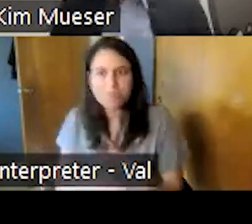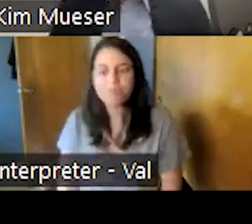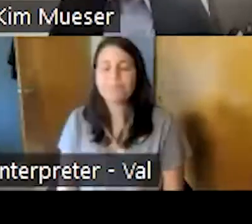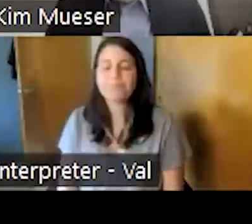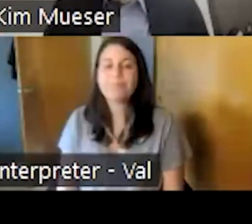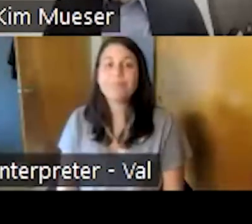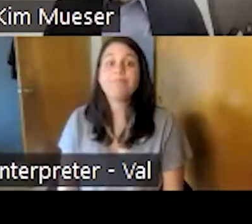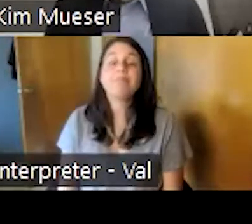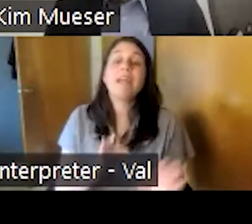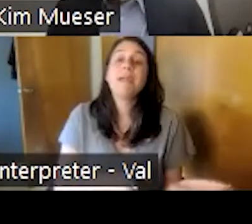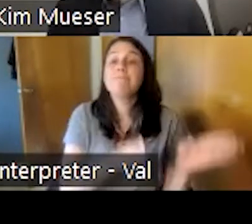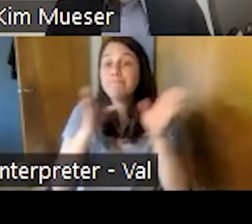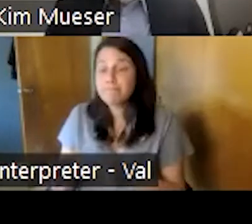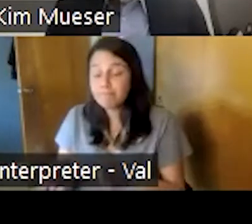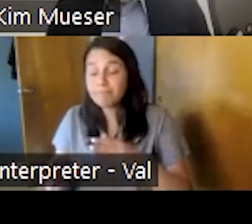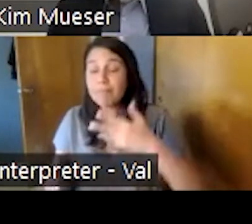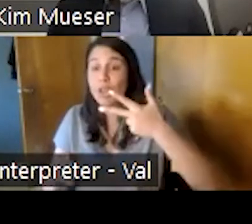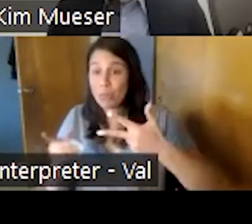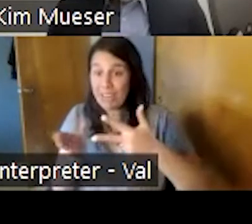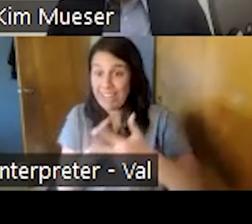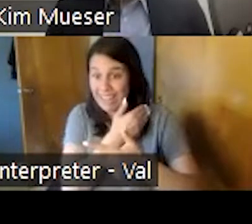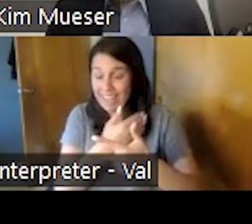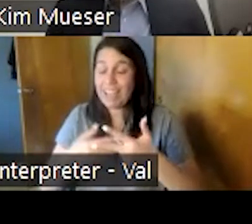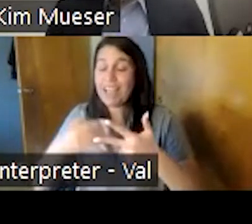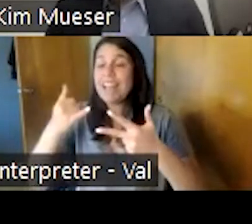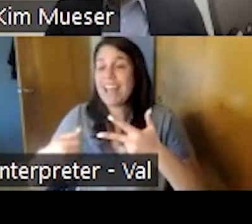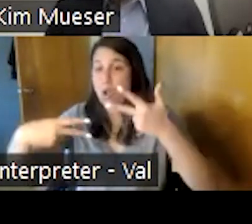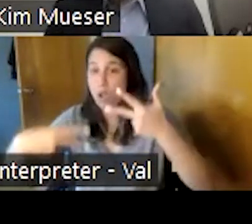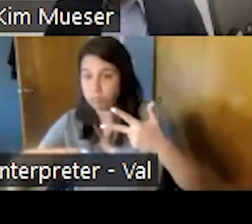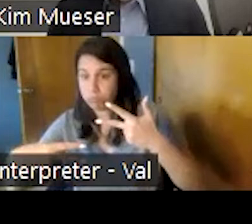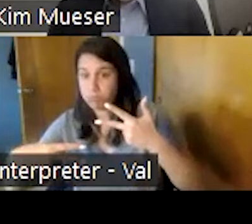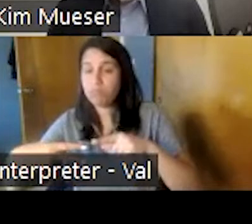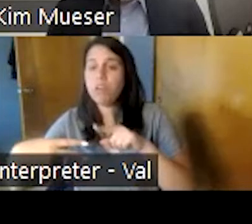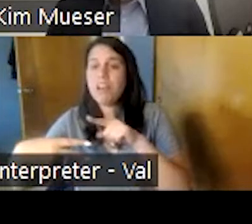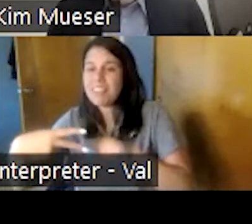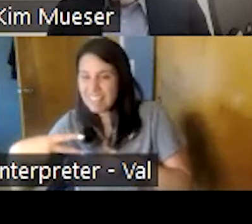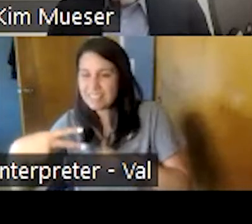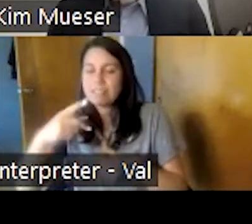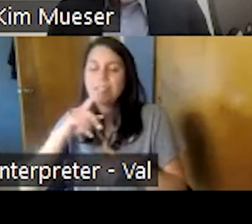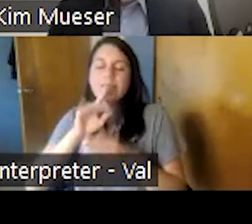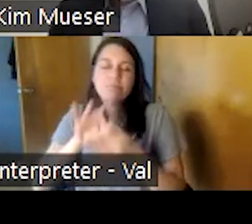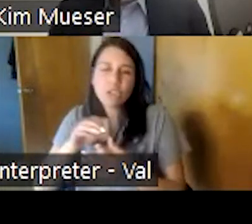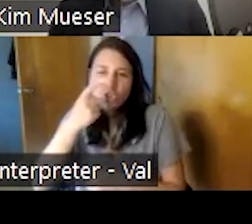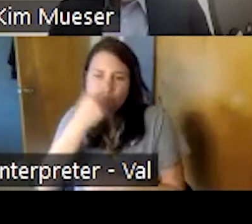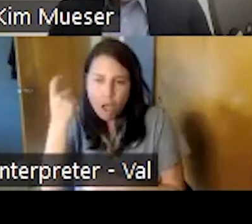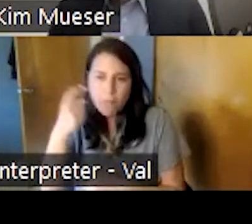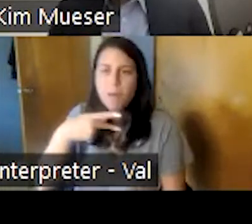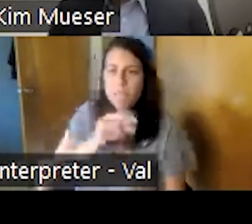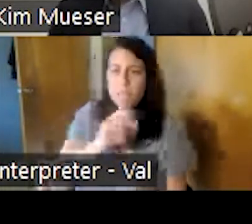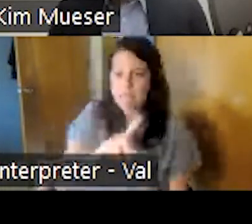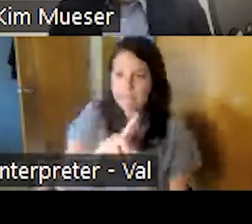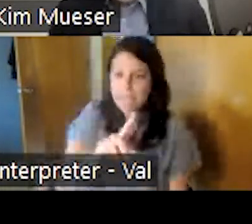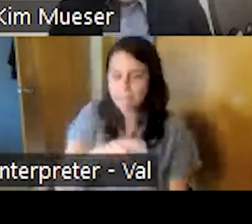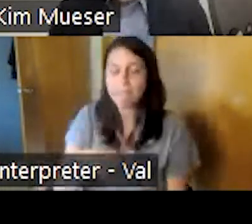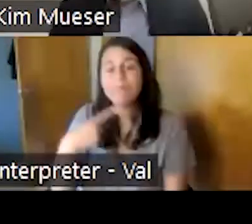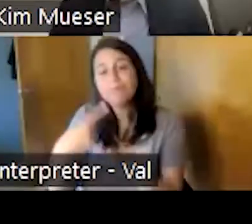then spend the remainder of the first session and the next 2 sessions on education about trauma and PTSD. We go through the